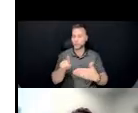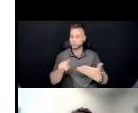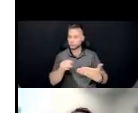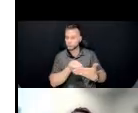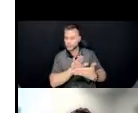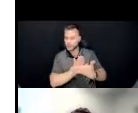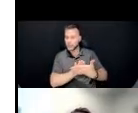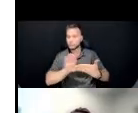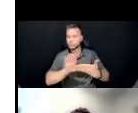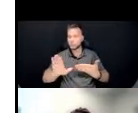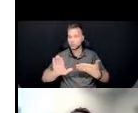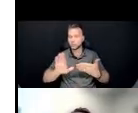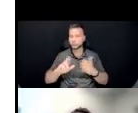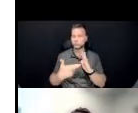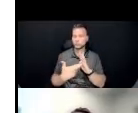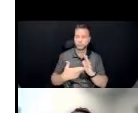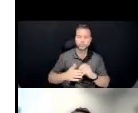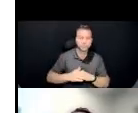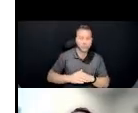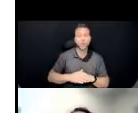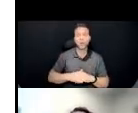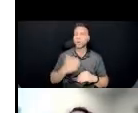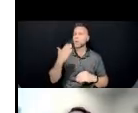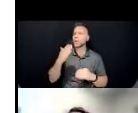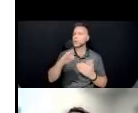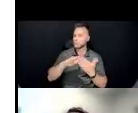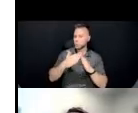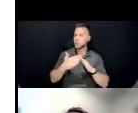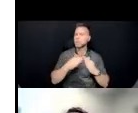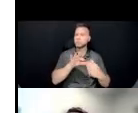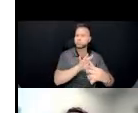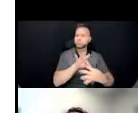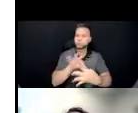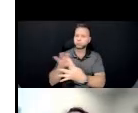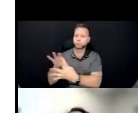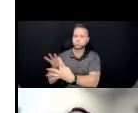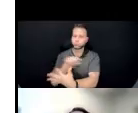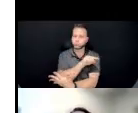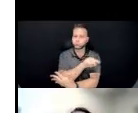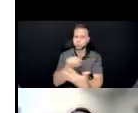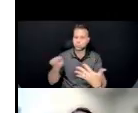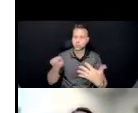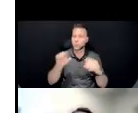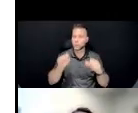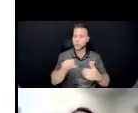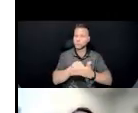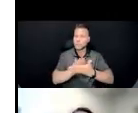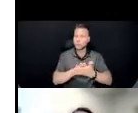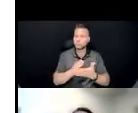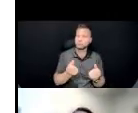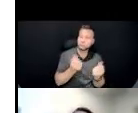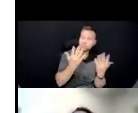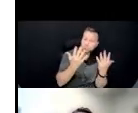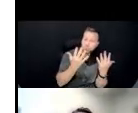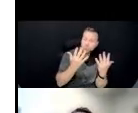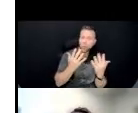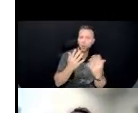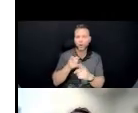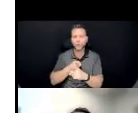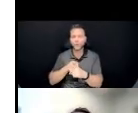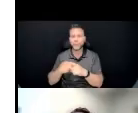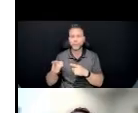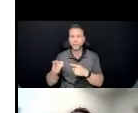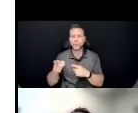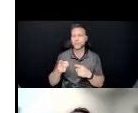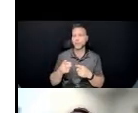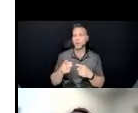Recognizing that you work with multiple communities as well. So you can select multiple or you can select the one you're hoping to talk